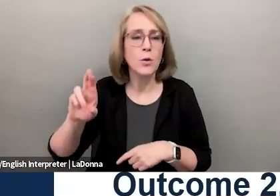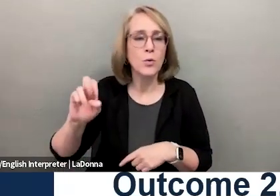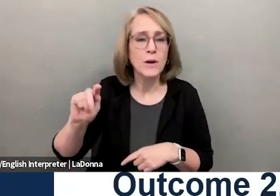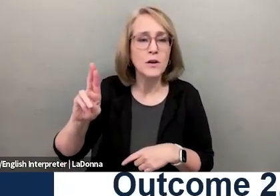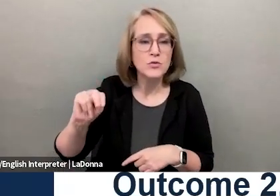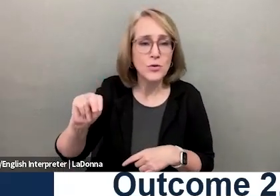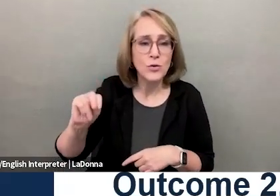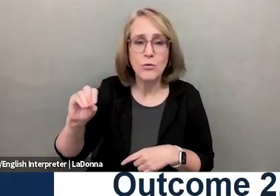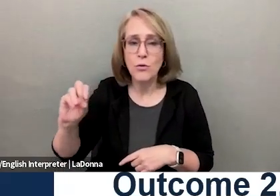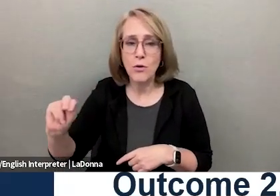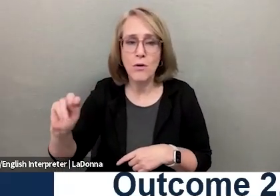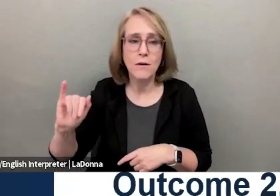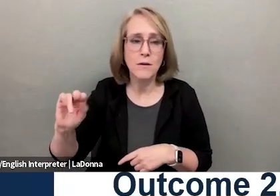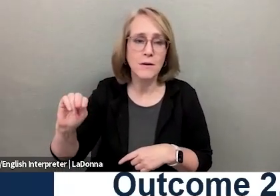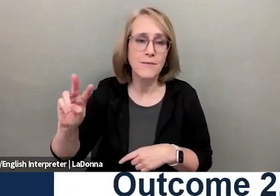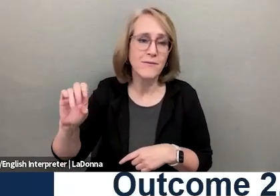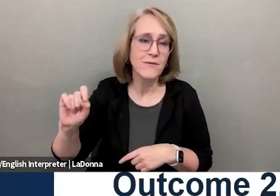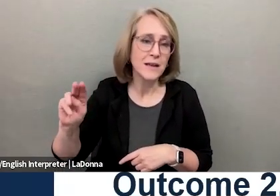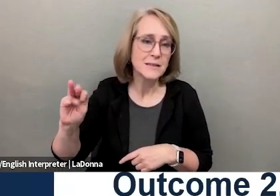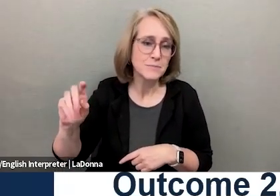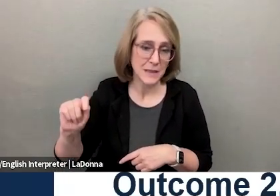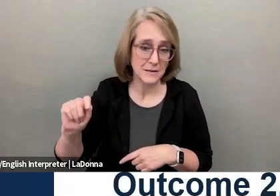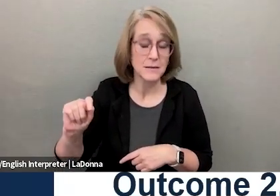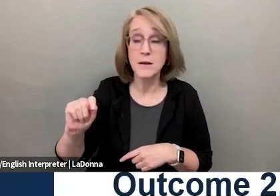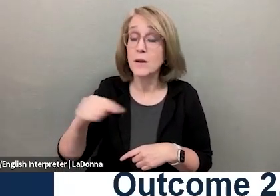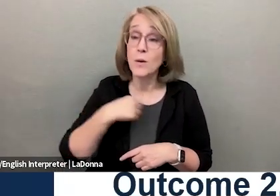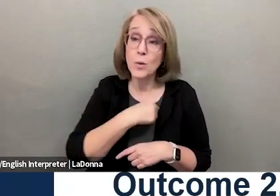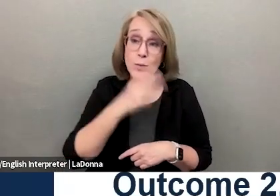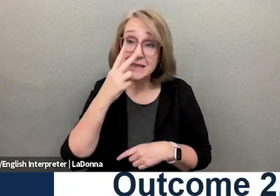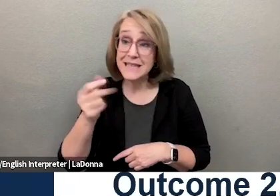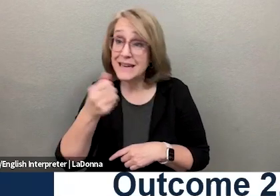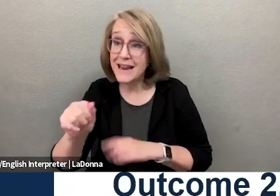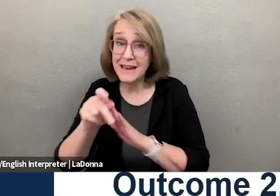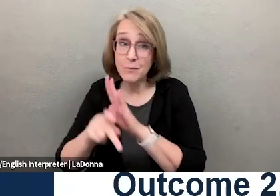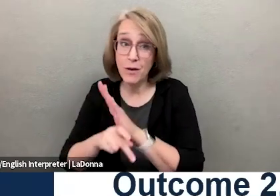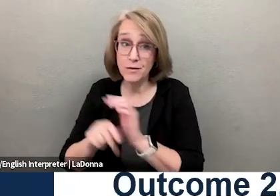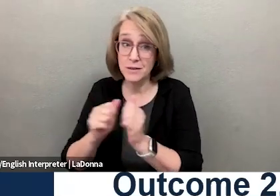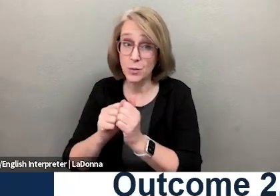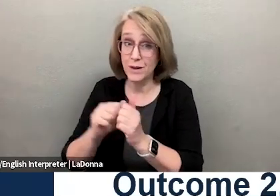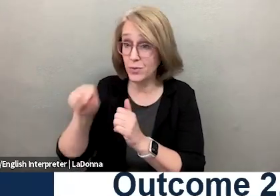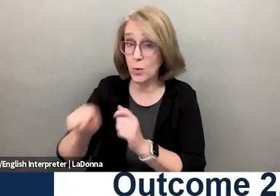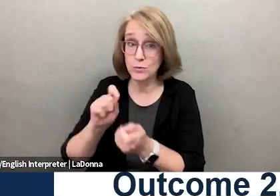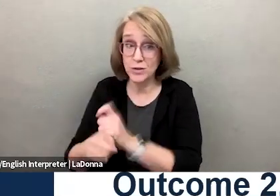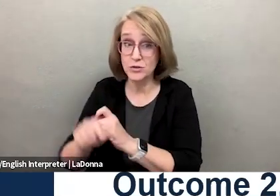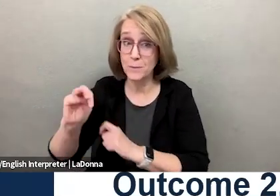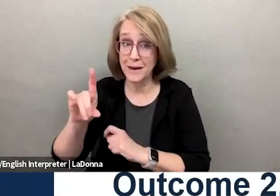Medicare. And again, policy changes and things in Medicare can also drive changes beyond Medicare. Thank